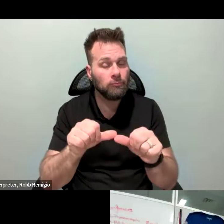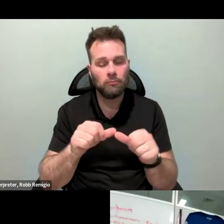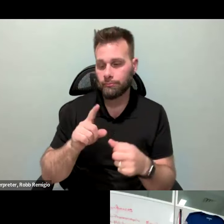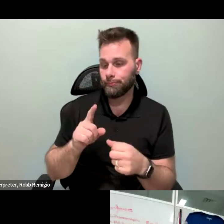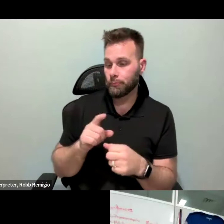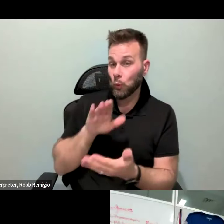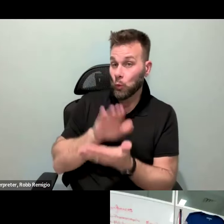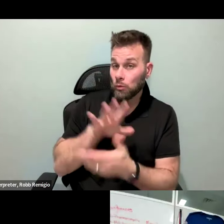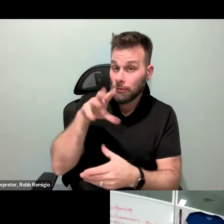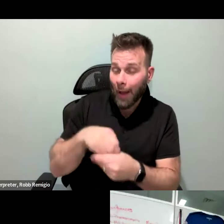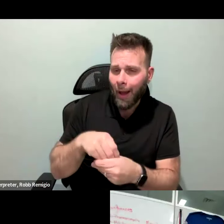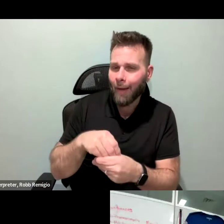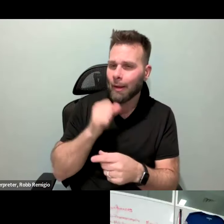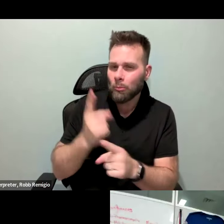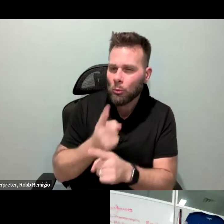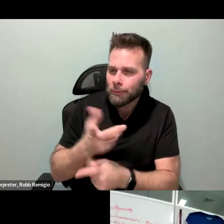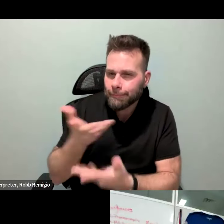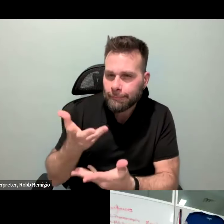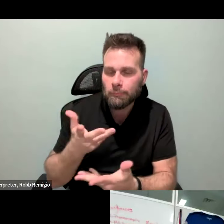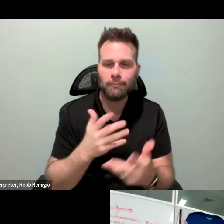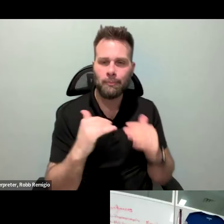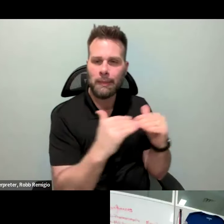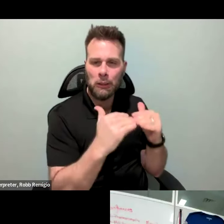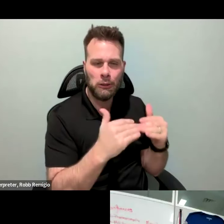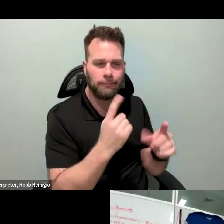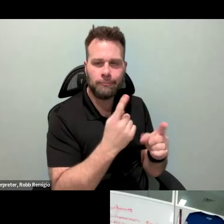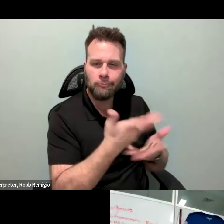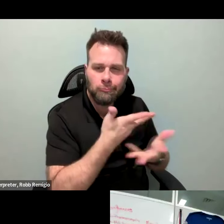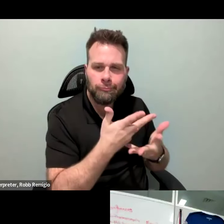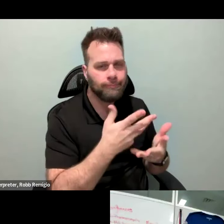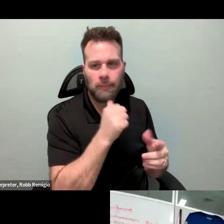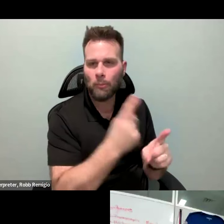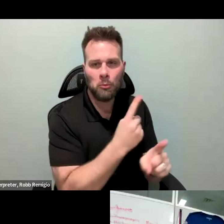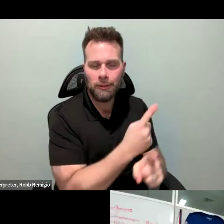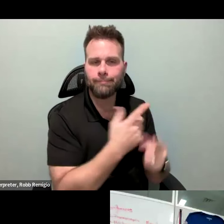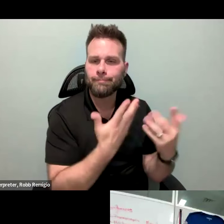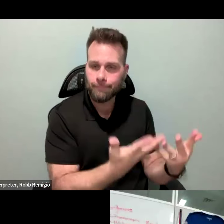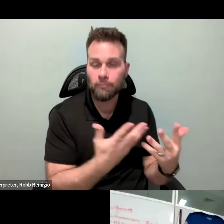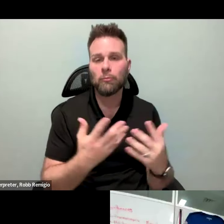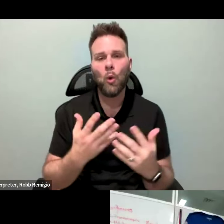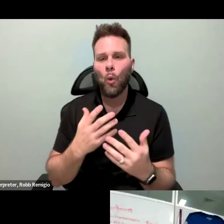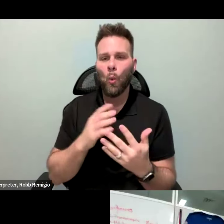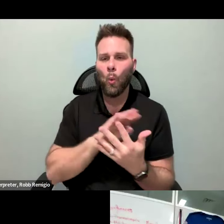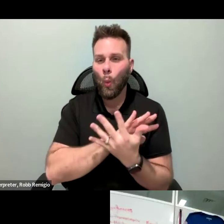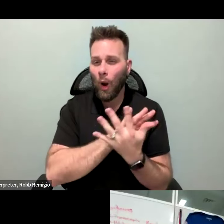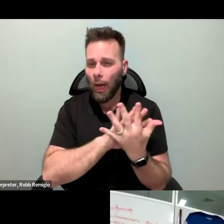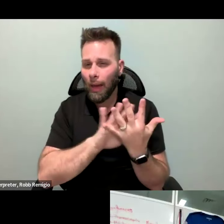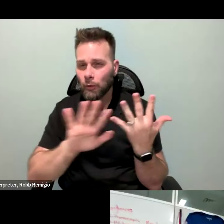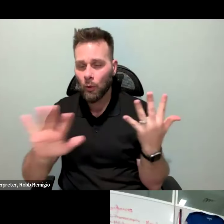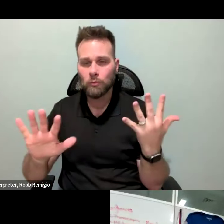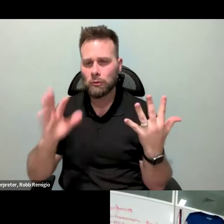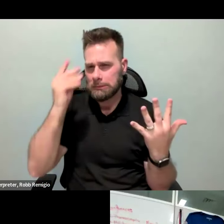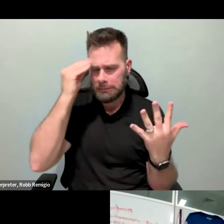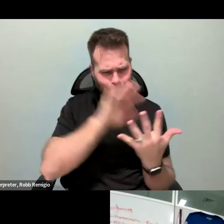appropriately, engaging with peers appropriately. Any of the negative things that brought you to think to bring this